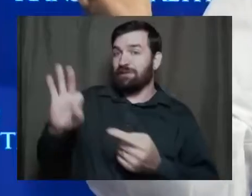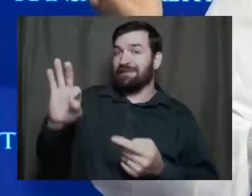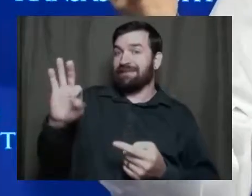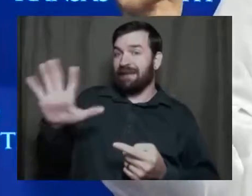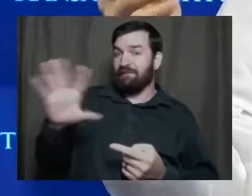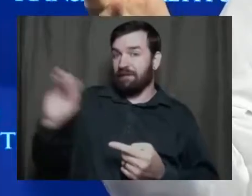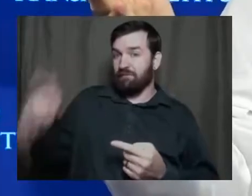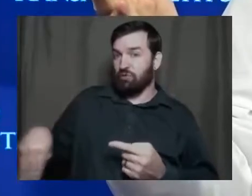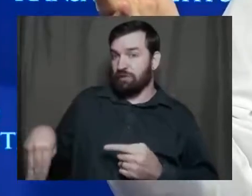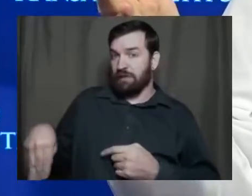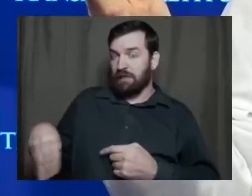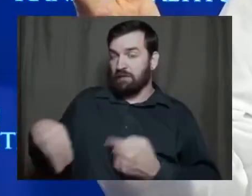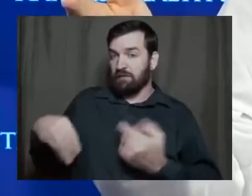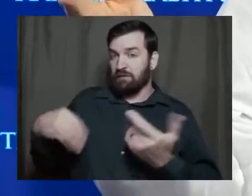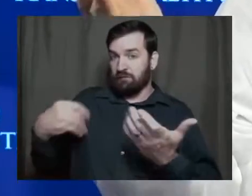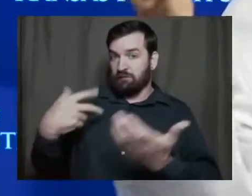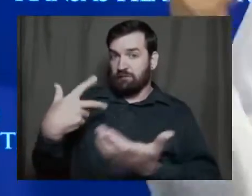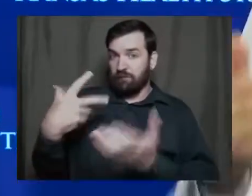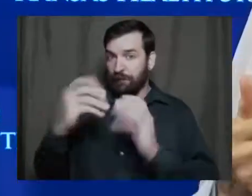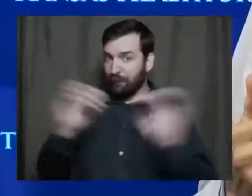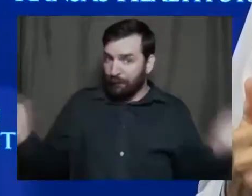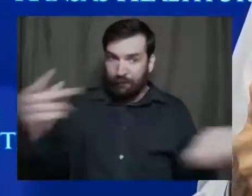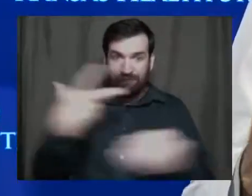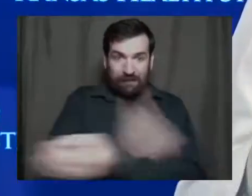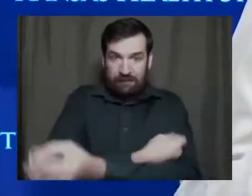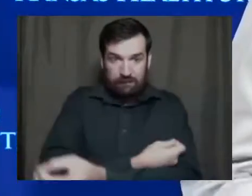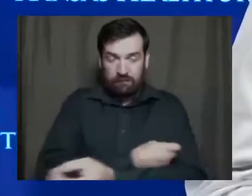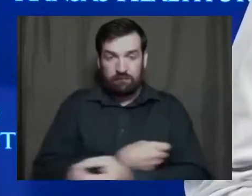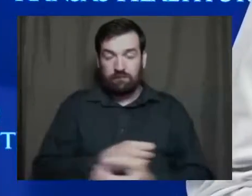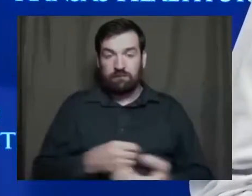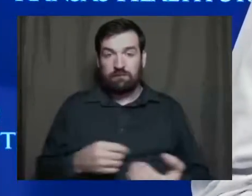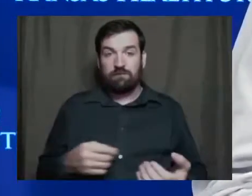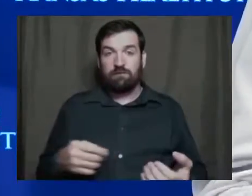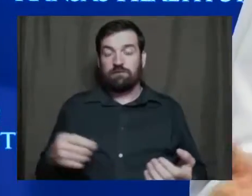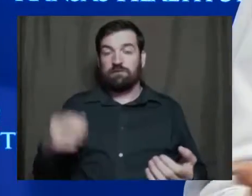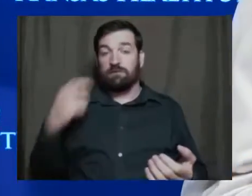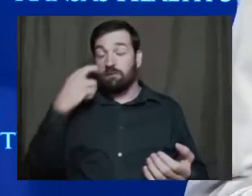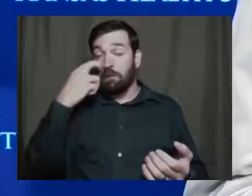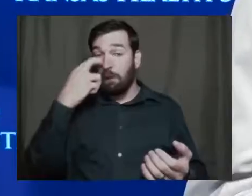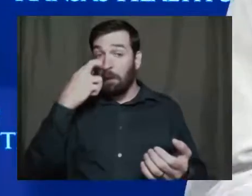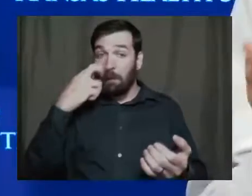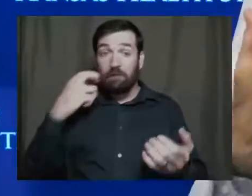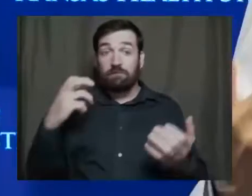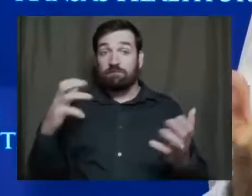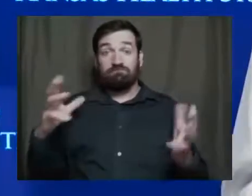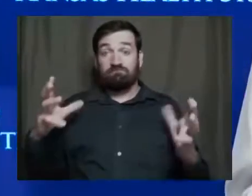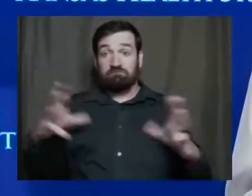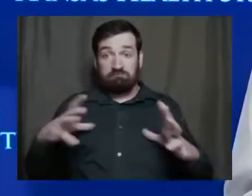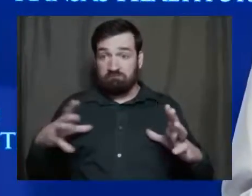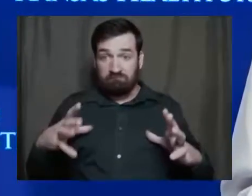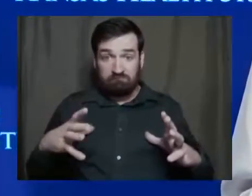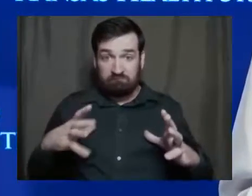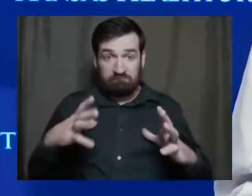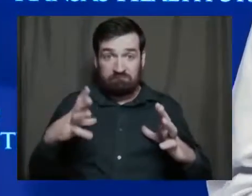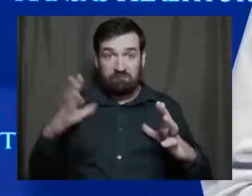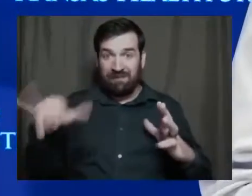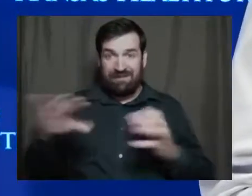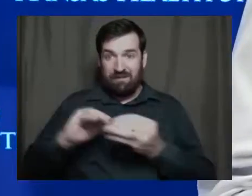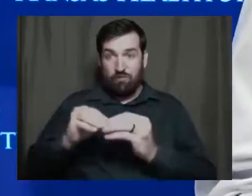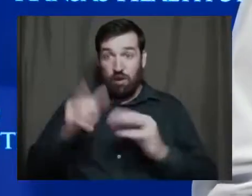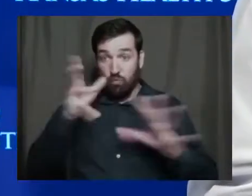census of 50 or 100, take it down to 5 or 3. Okay, give me that. Give me that world. I'll take that world right